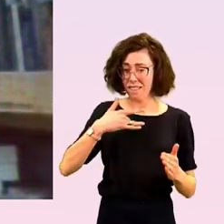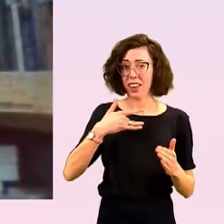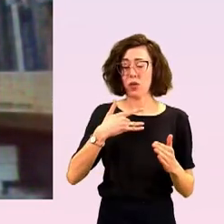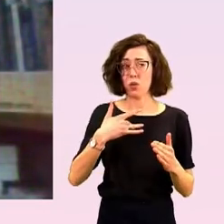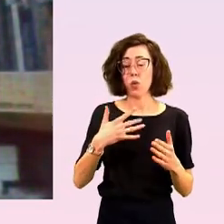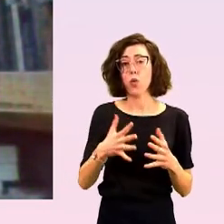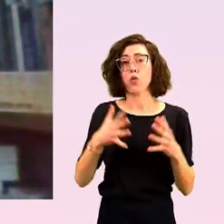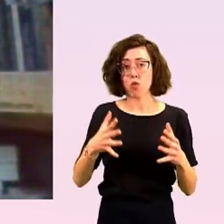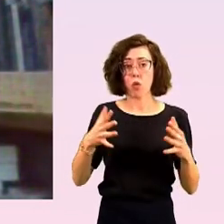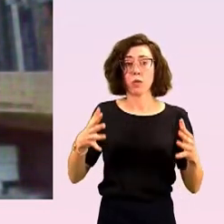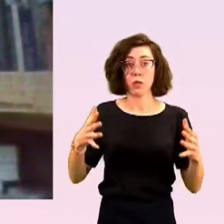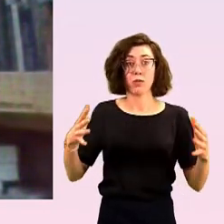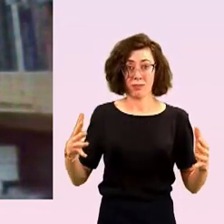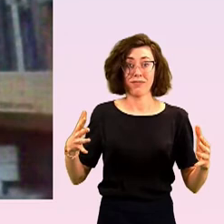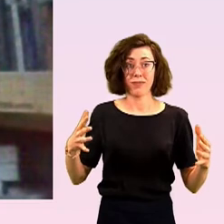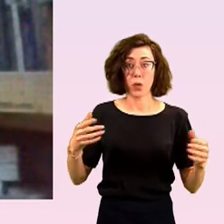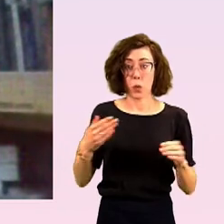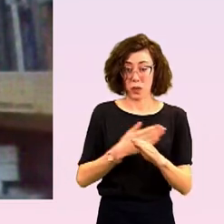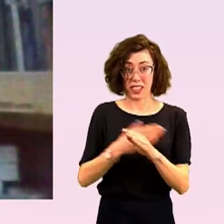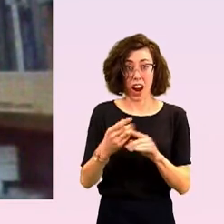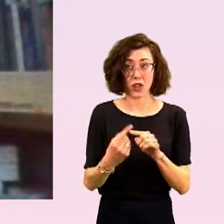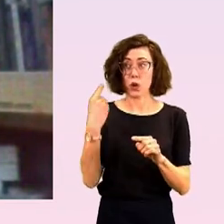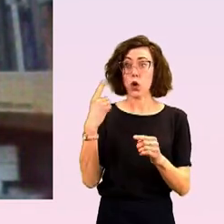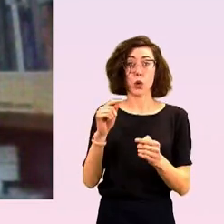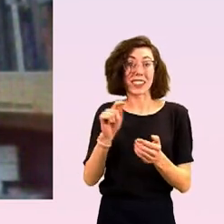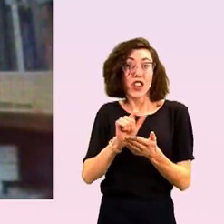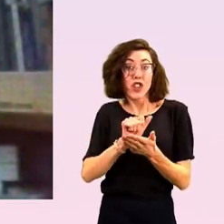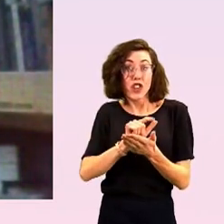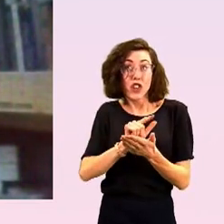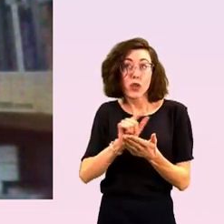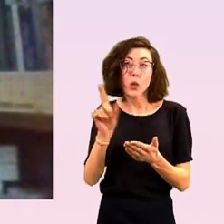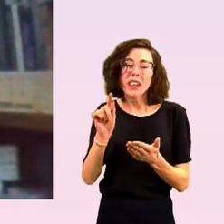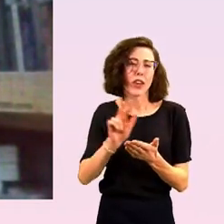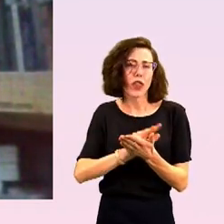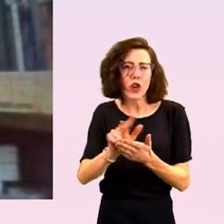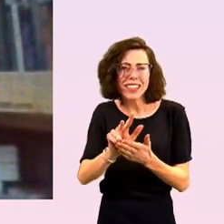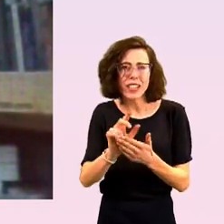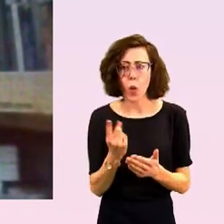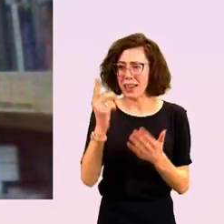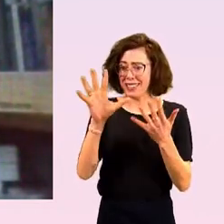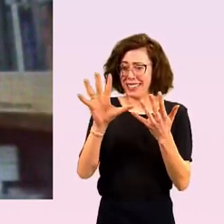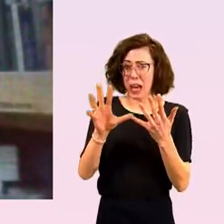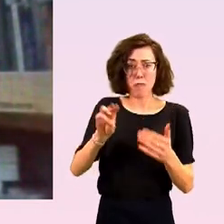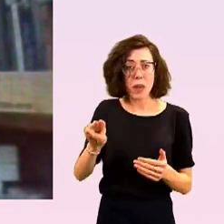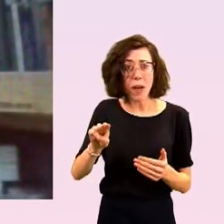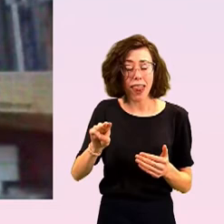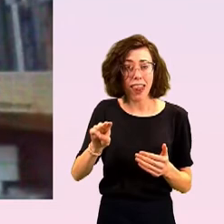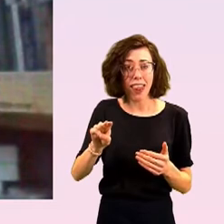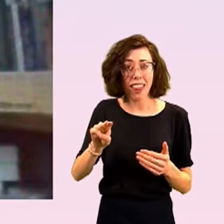hugely in where we started off in 2013, when we had just 10 people on Pride that